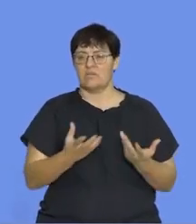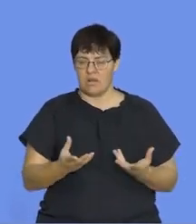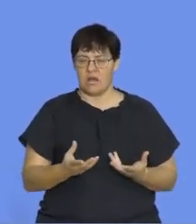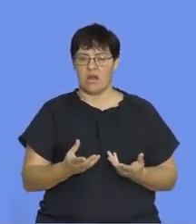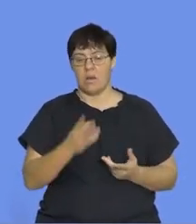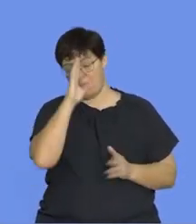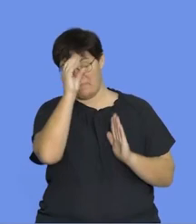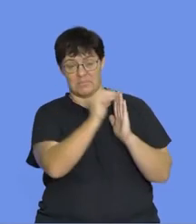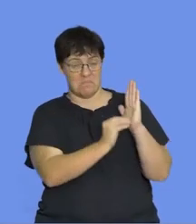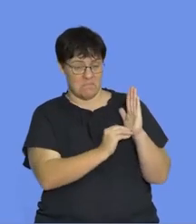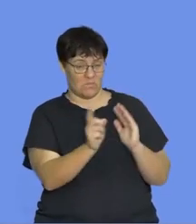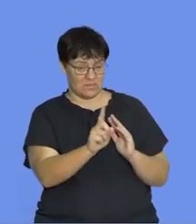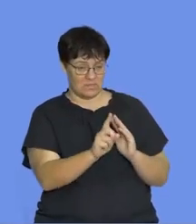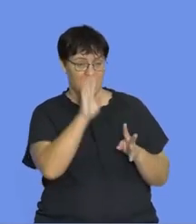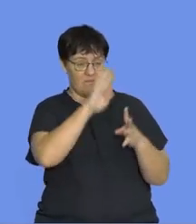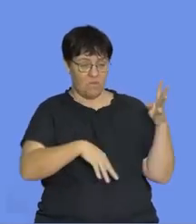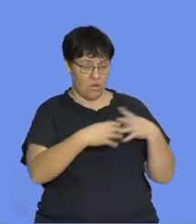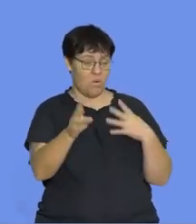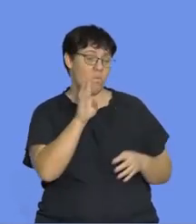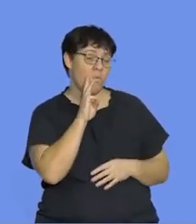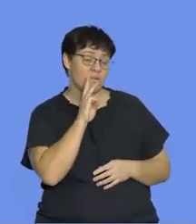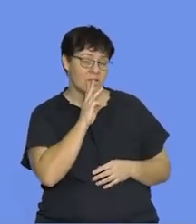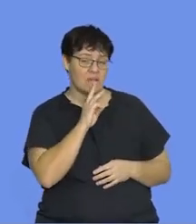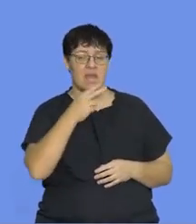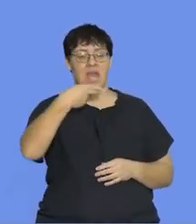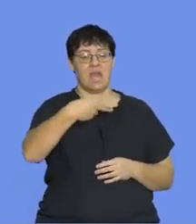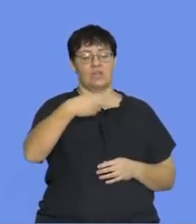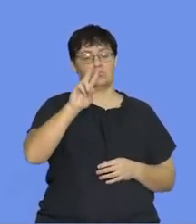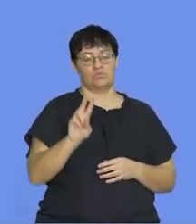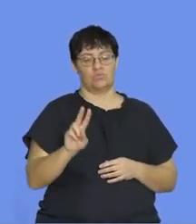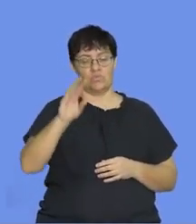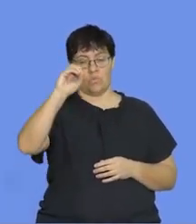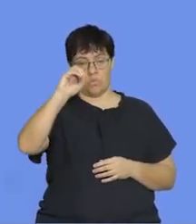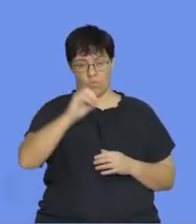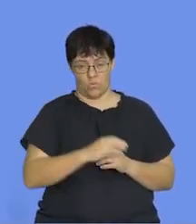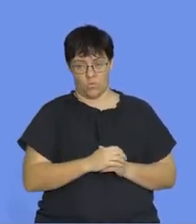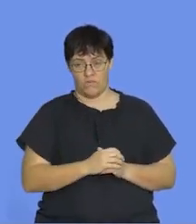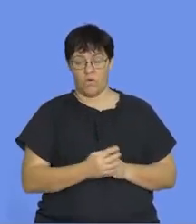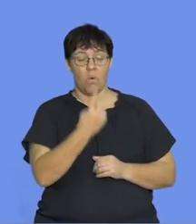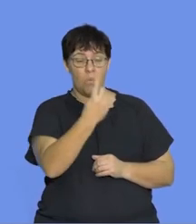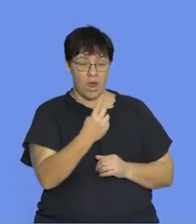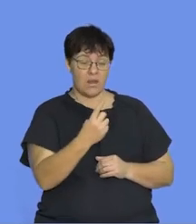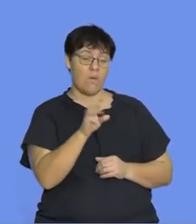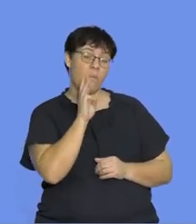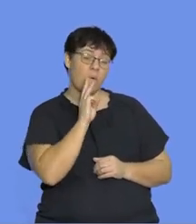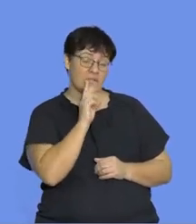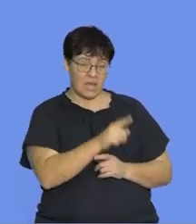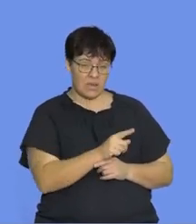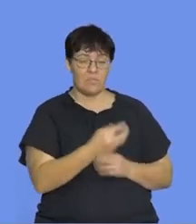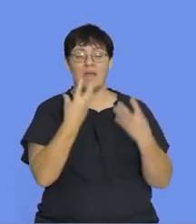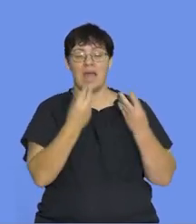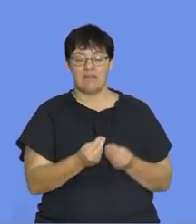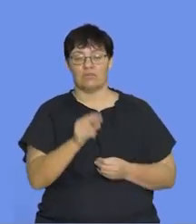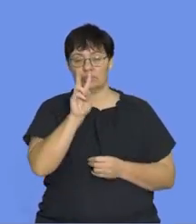that the formula of water is H2O, okay? It means per molecule of water, there's 2